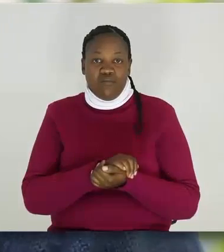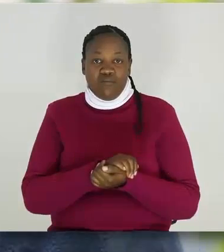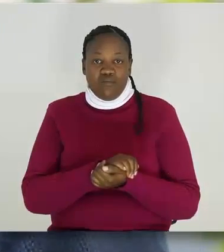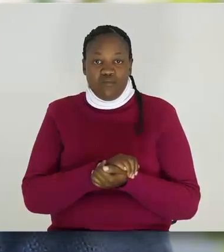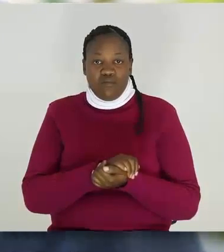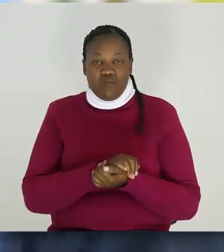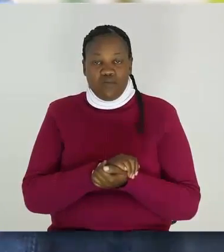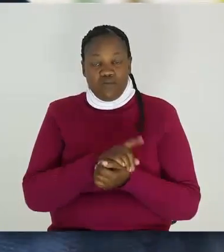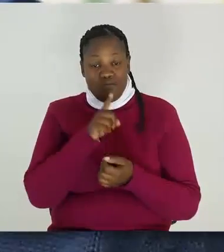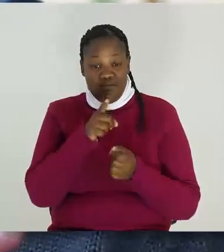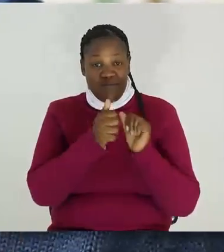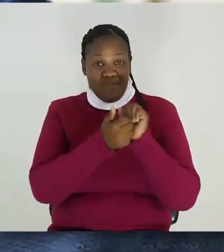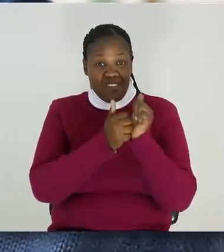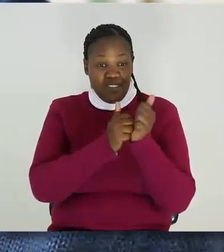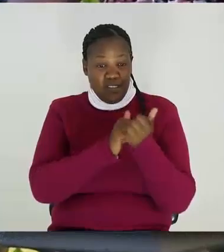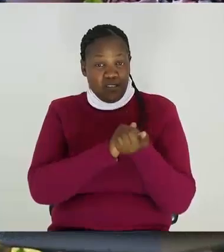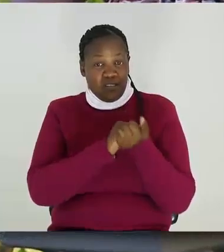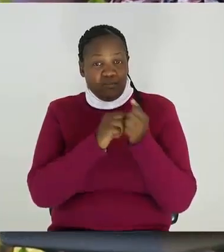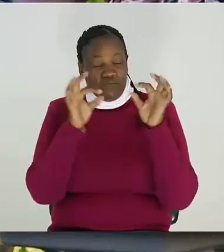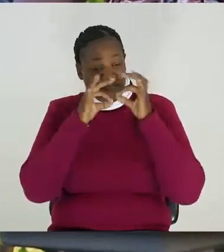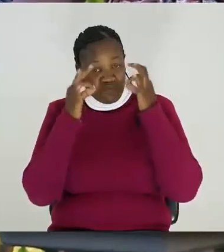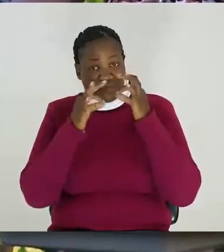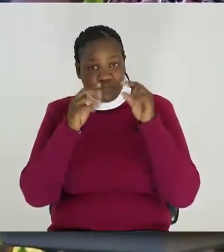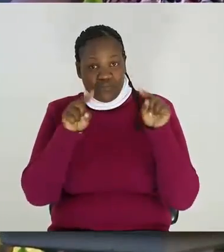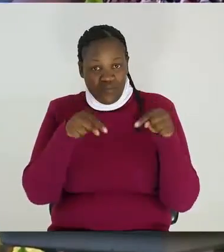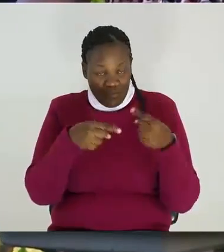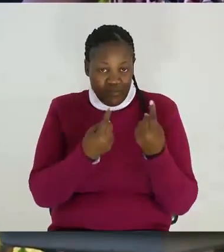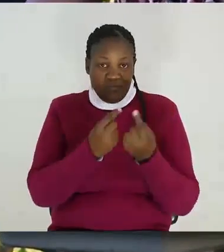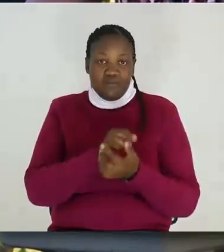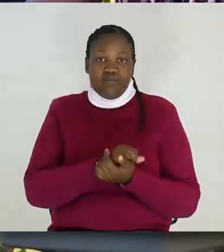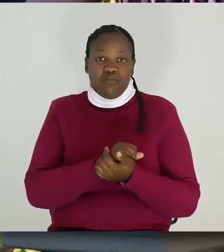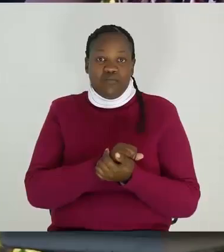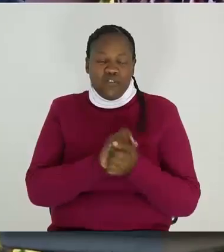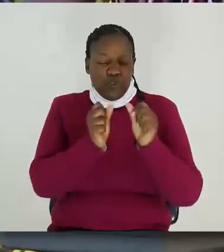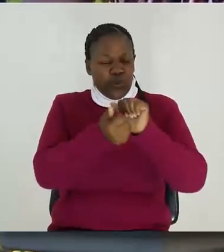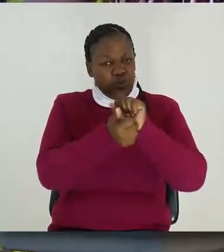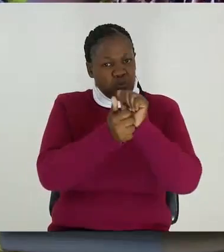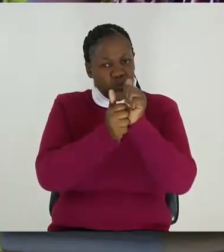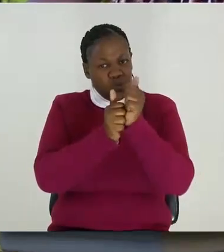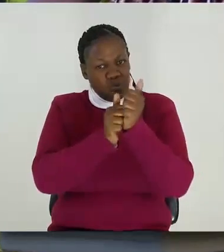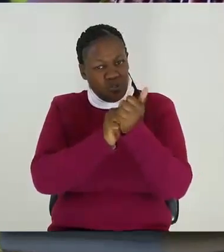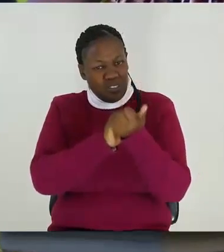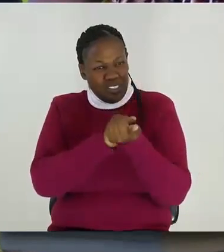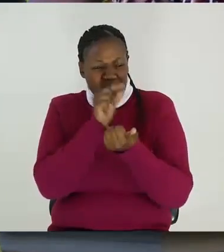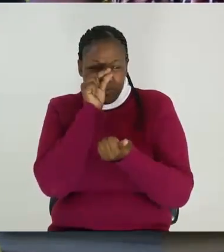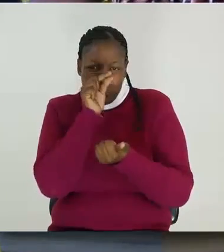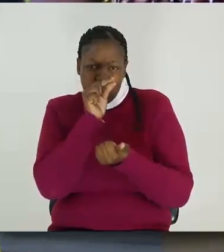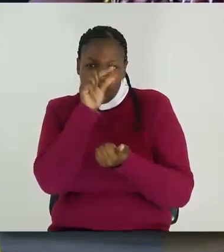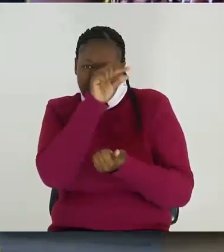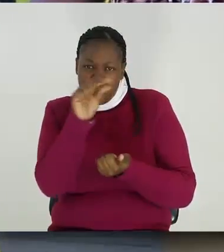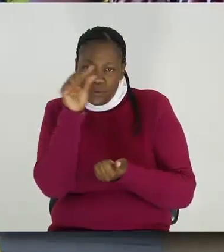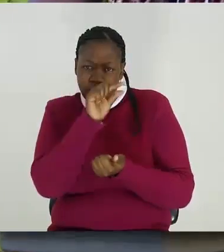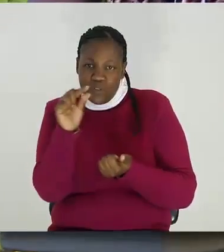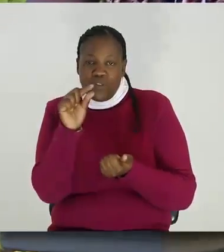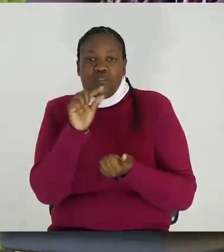Bets, that was artistic licensing. The right of an artist to twist the ordinary